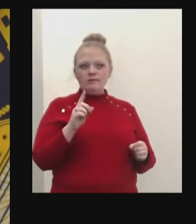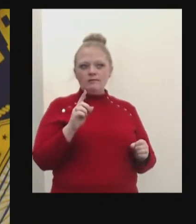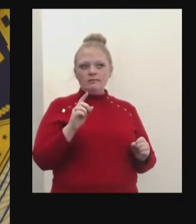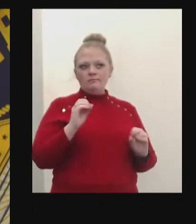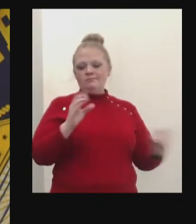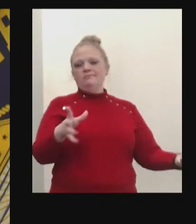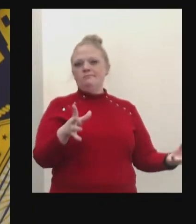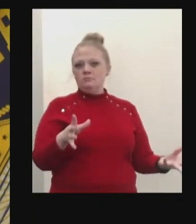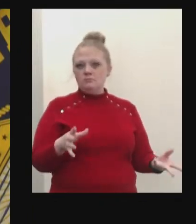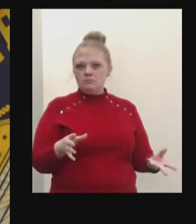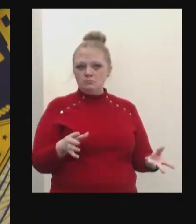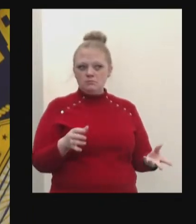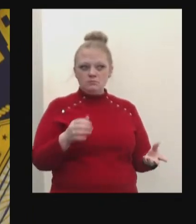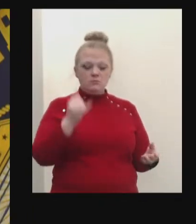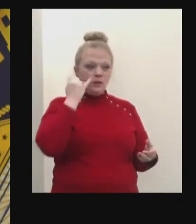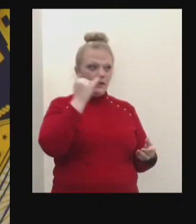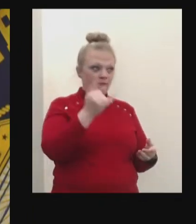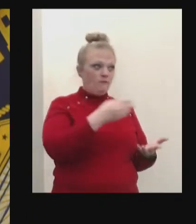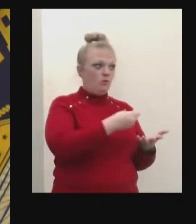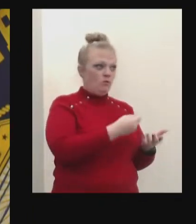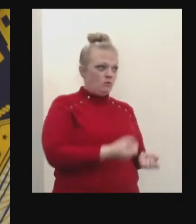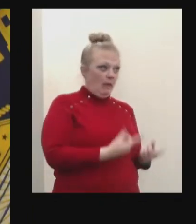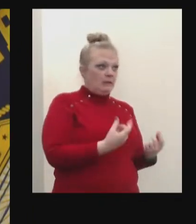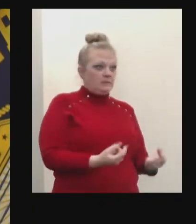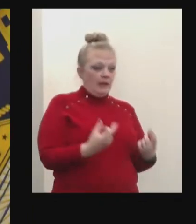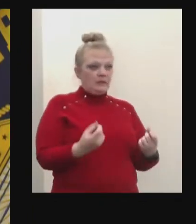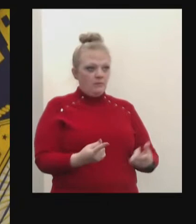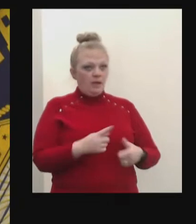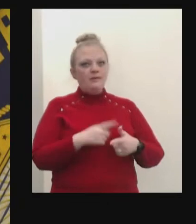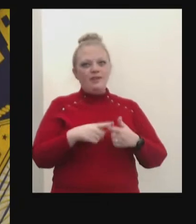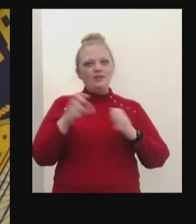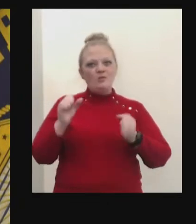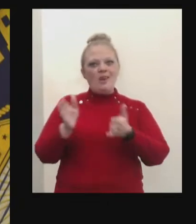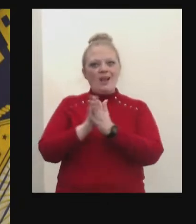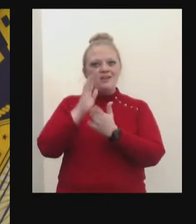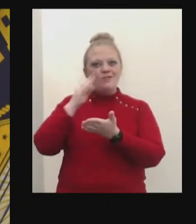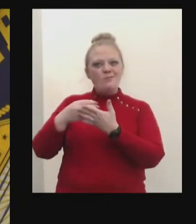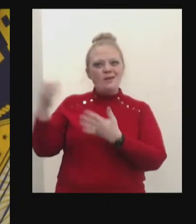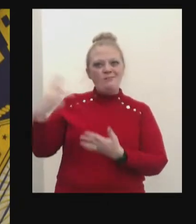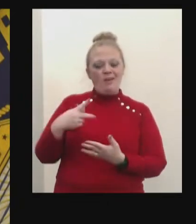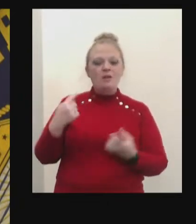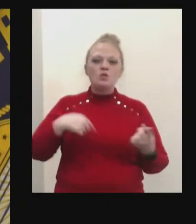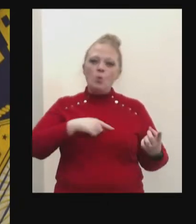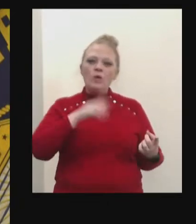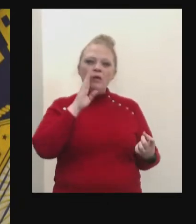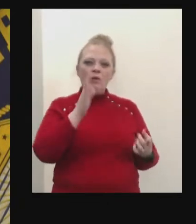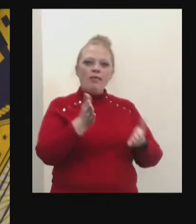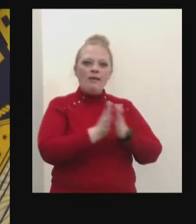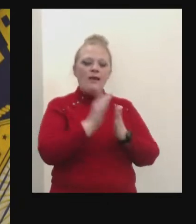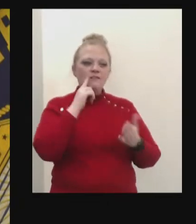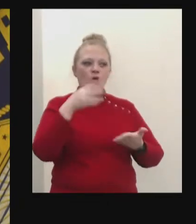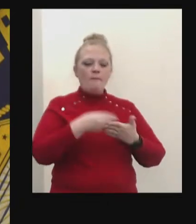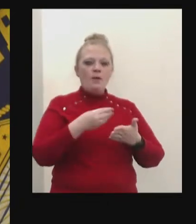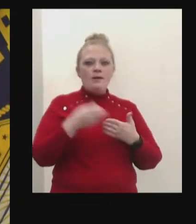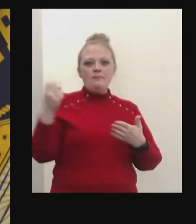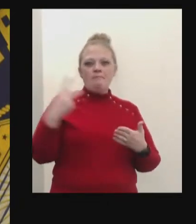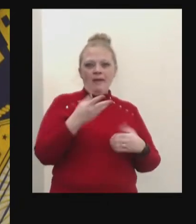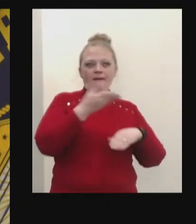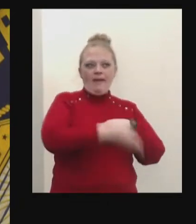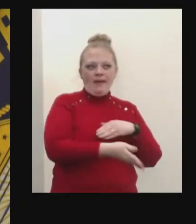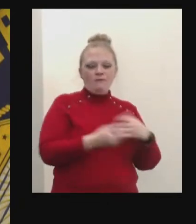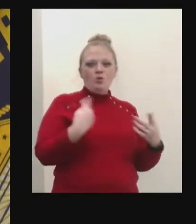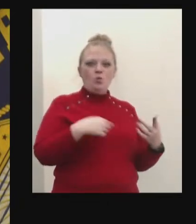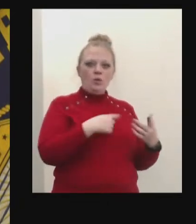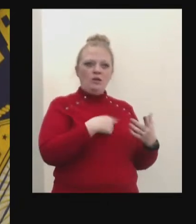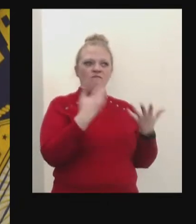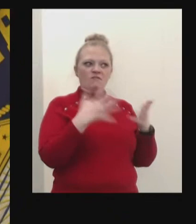seek reimbursement for the costs associated with enforcement. So we would seek reimbursement for the costs associated with enforcement. The